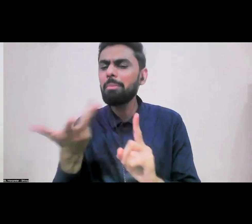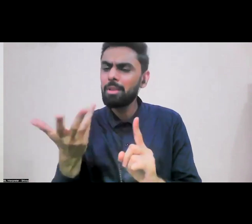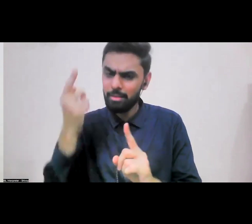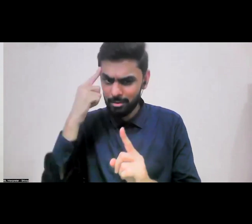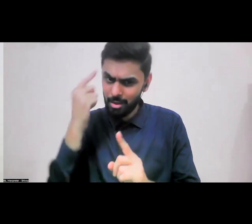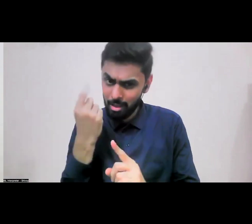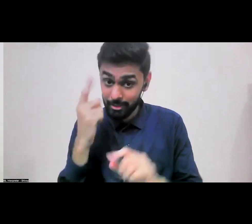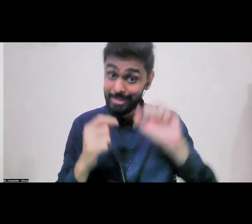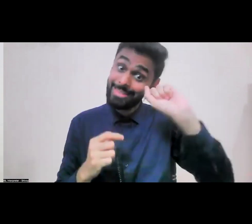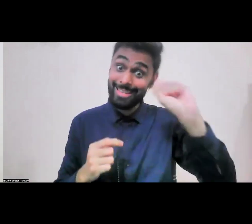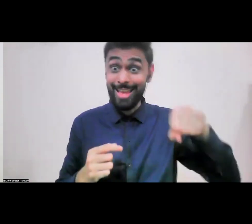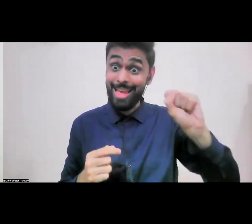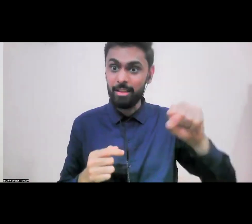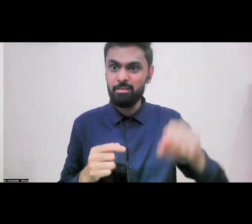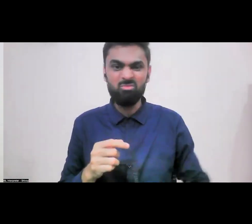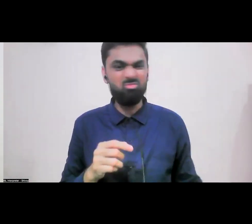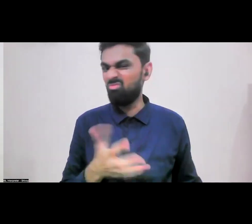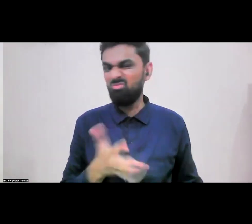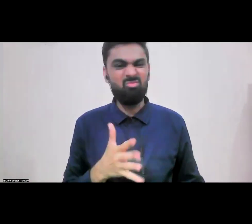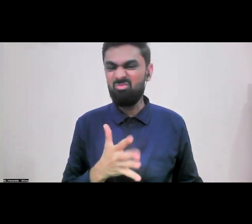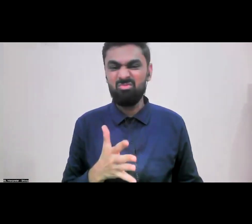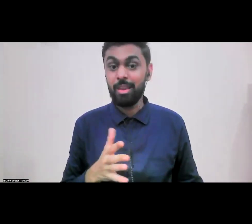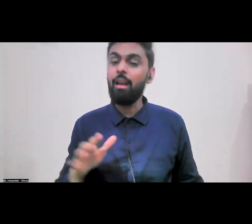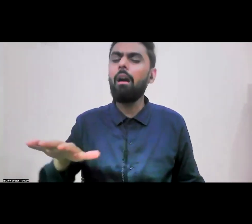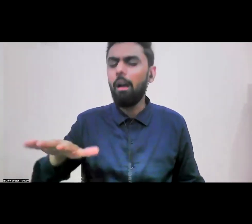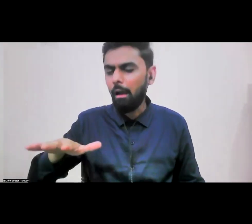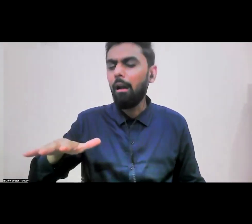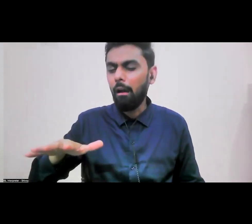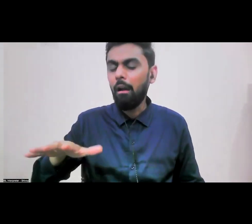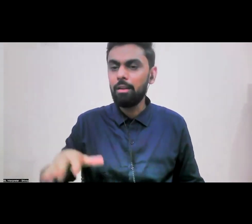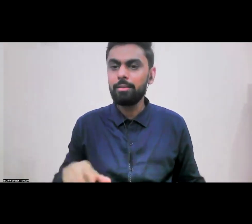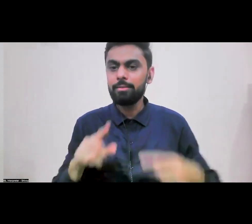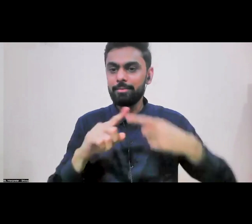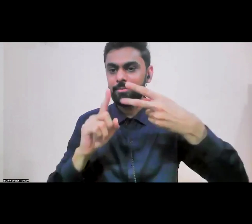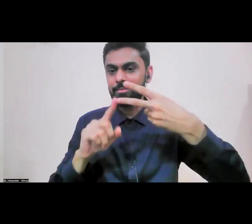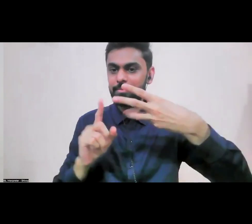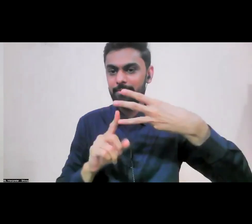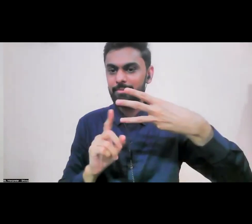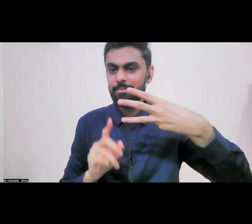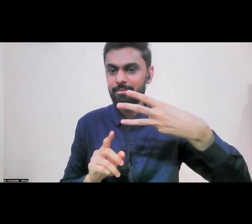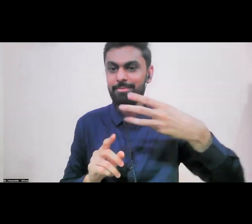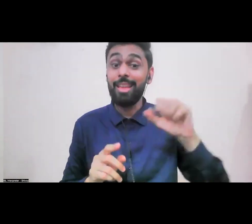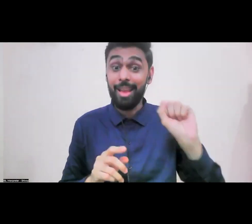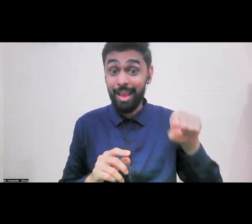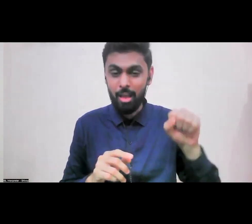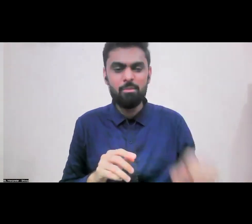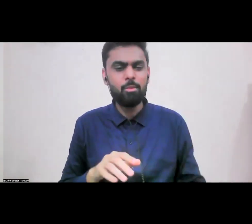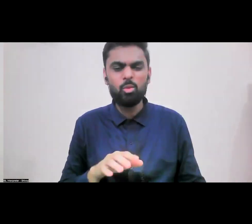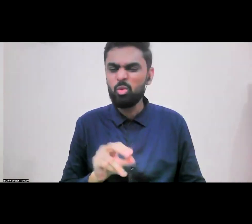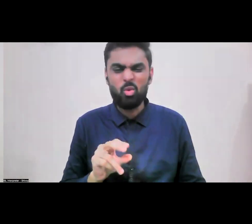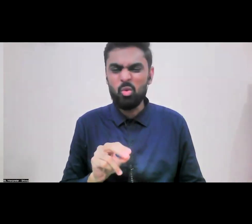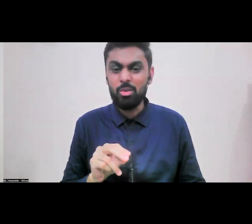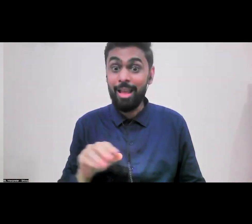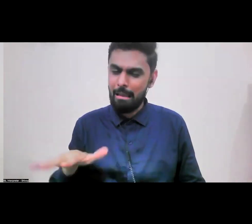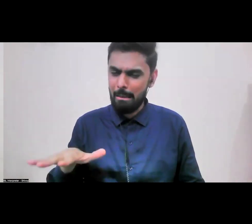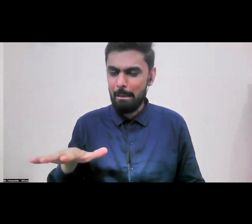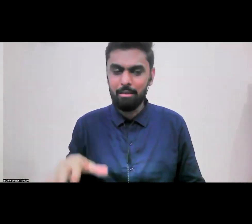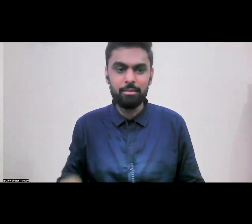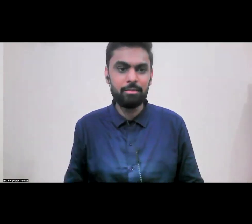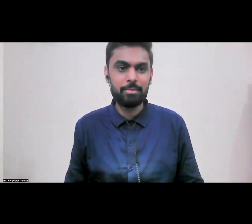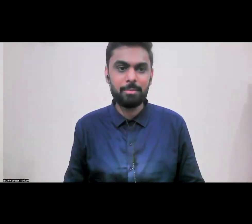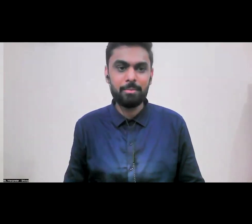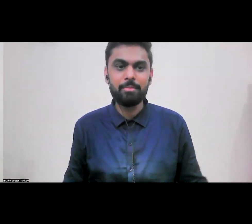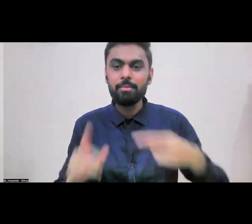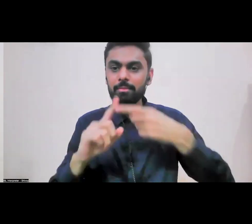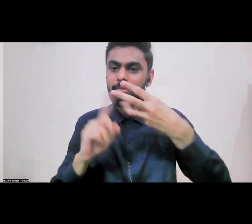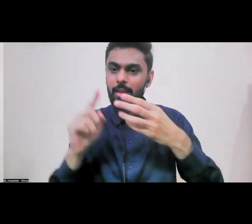Do you now know what a mental model means? Yes, no, somewhat. Frank, when you reach around 80,